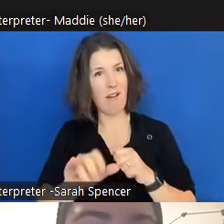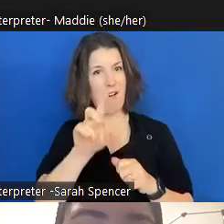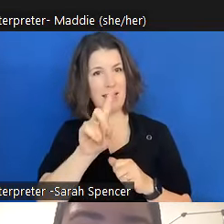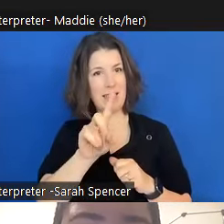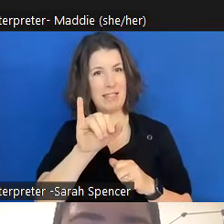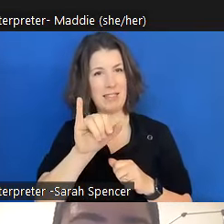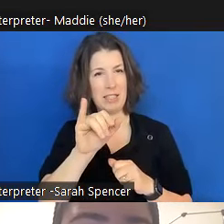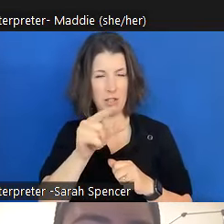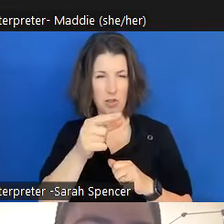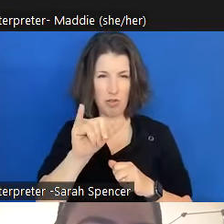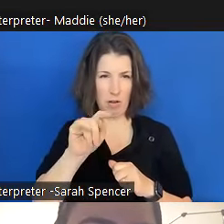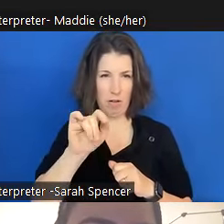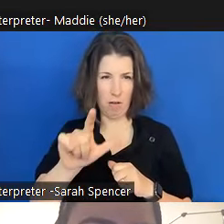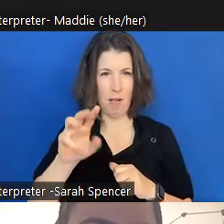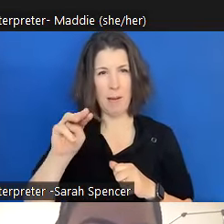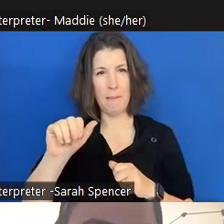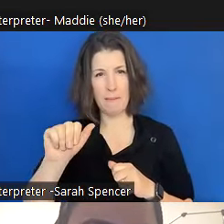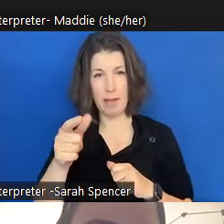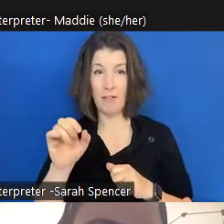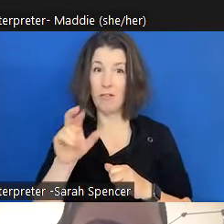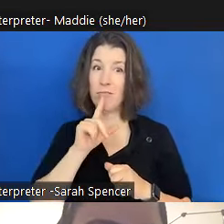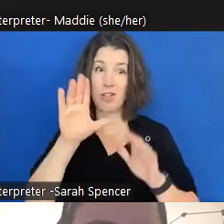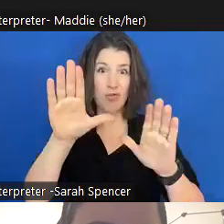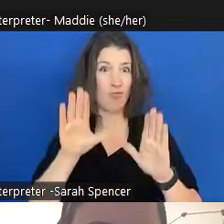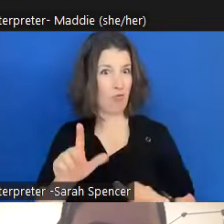so it's just a really great tool that we offer.